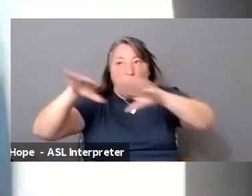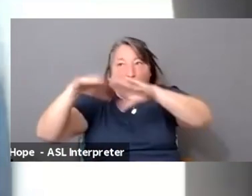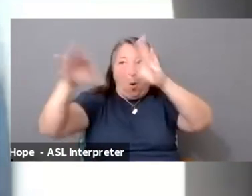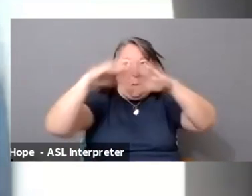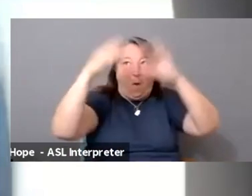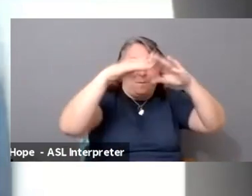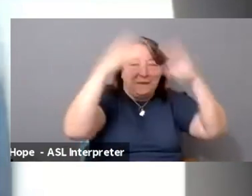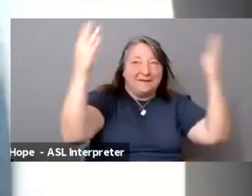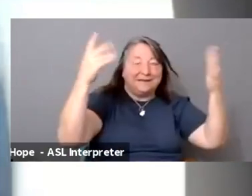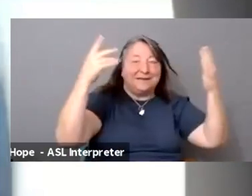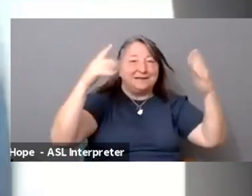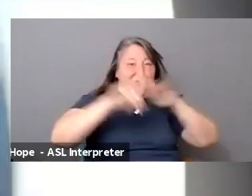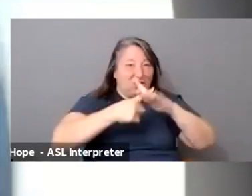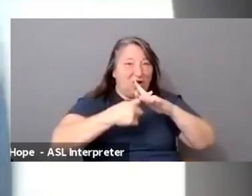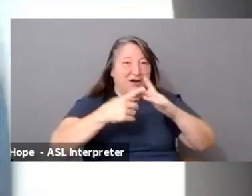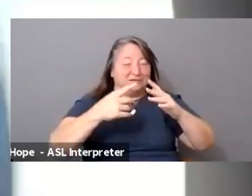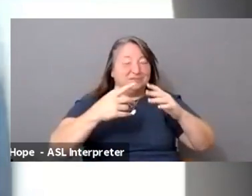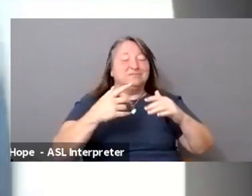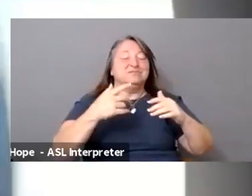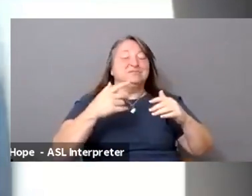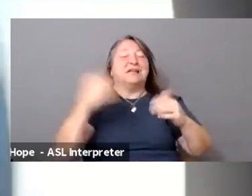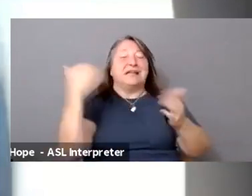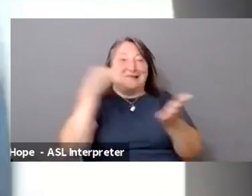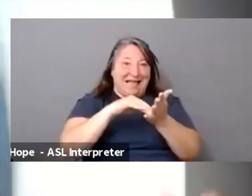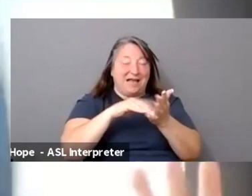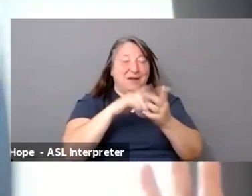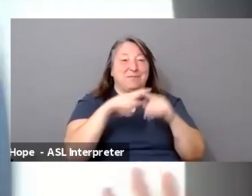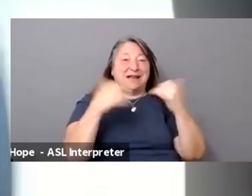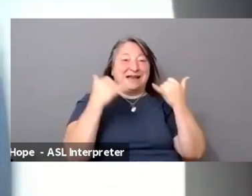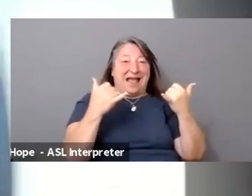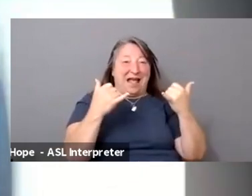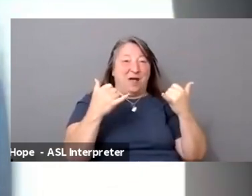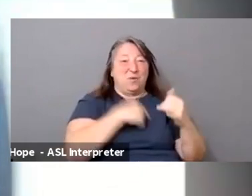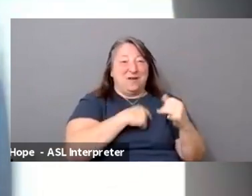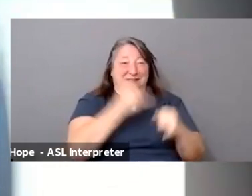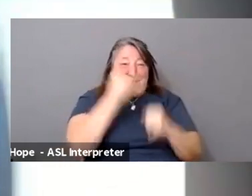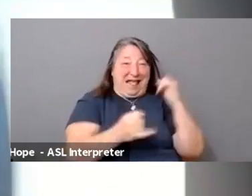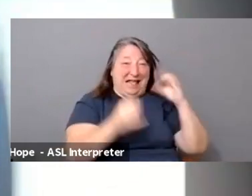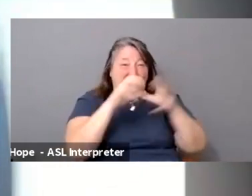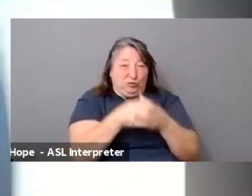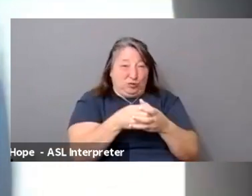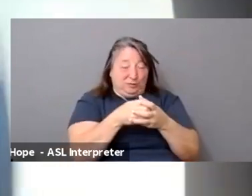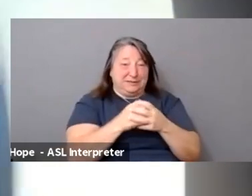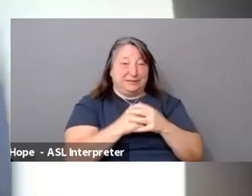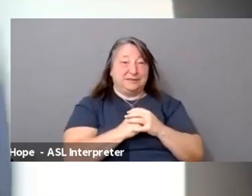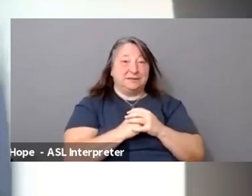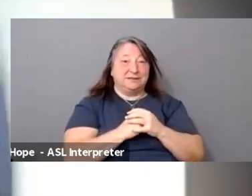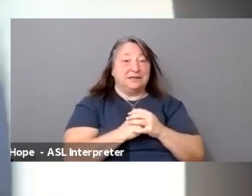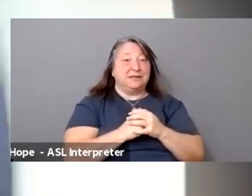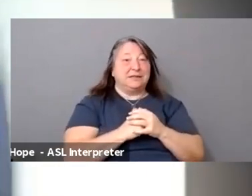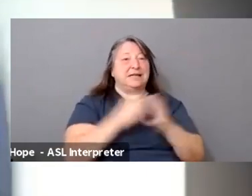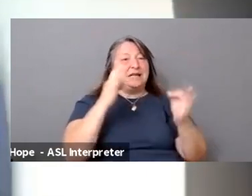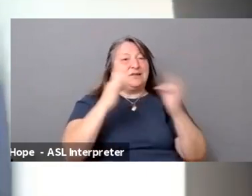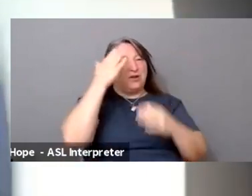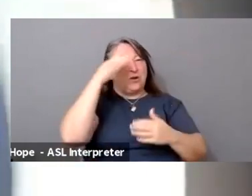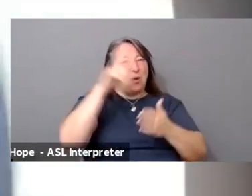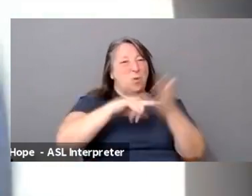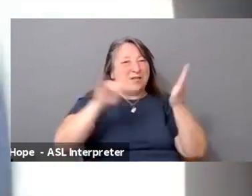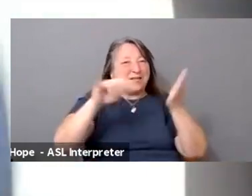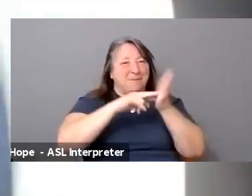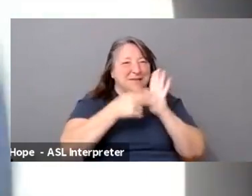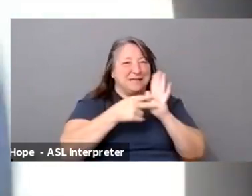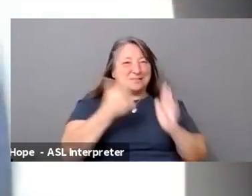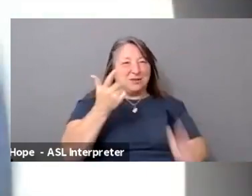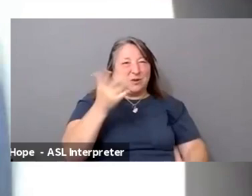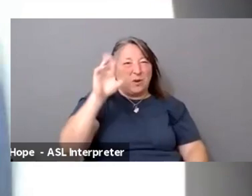But for now, we are the last Gold Open. So as, you know, if you don't know what that is,